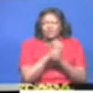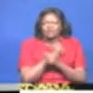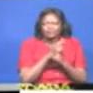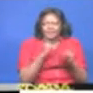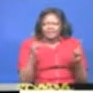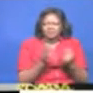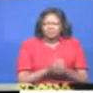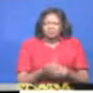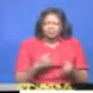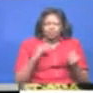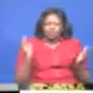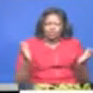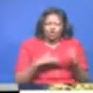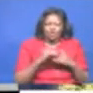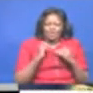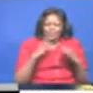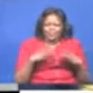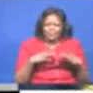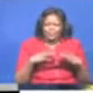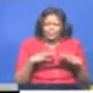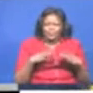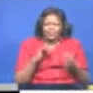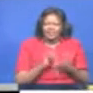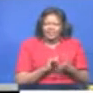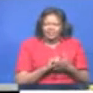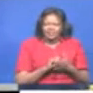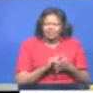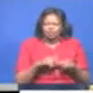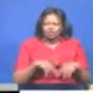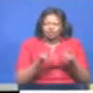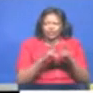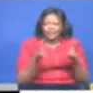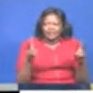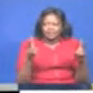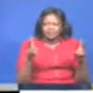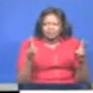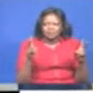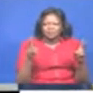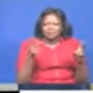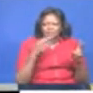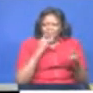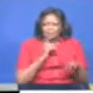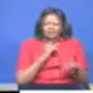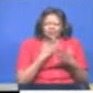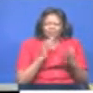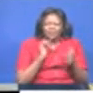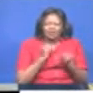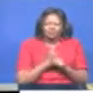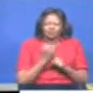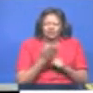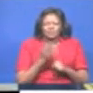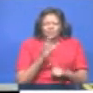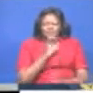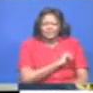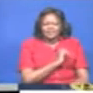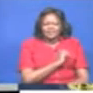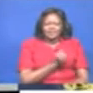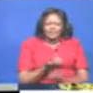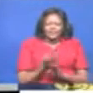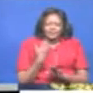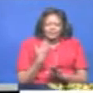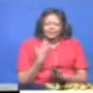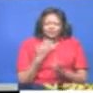urge all our Kenyans that we maintain the peace. I think the best thing we can do now is to be patient. Before long, I am